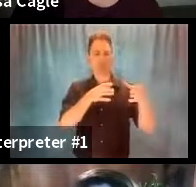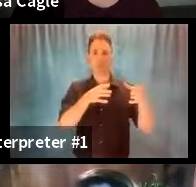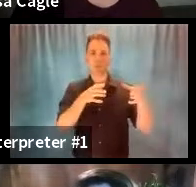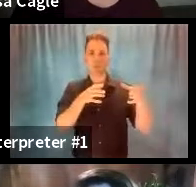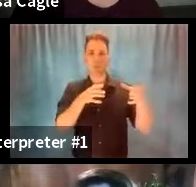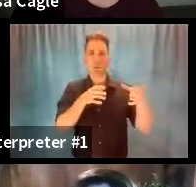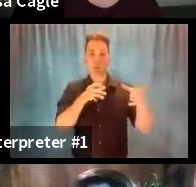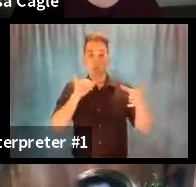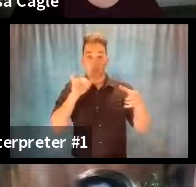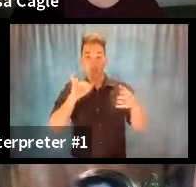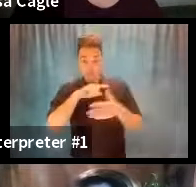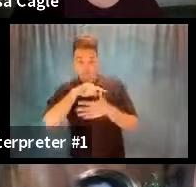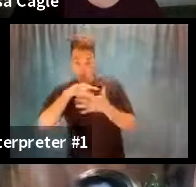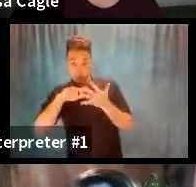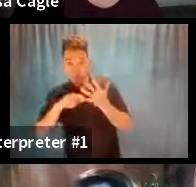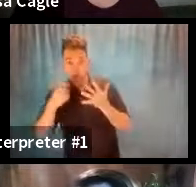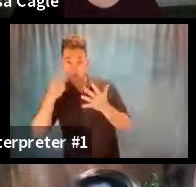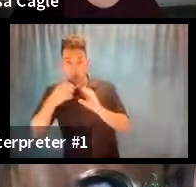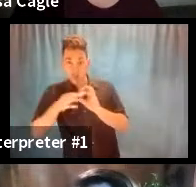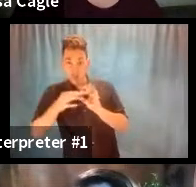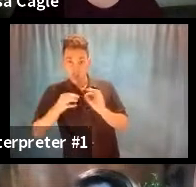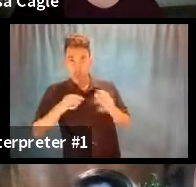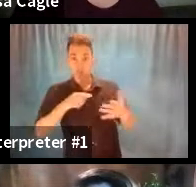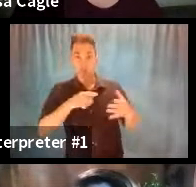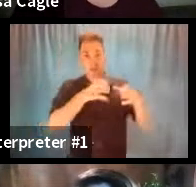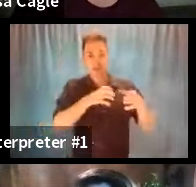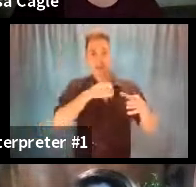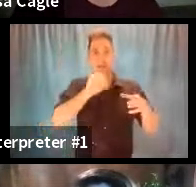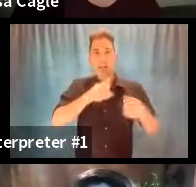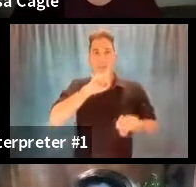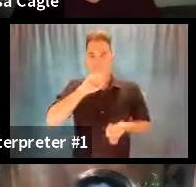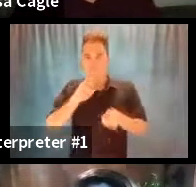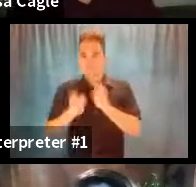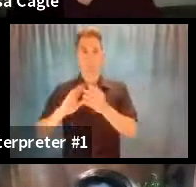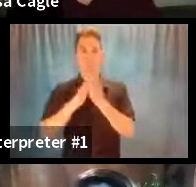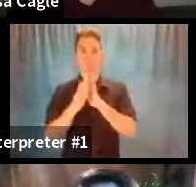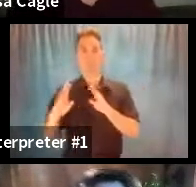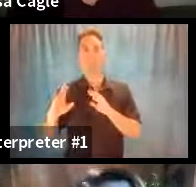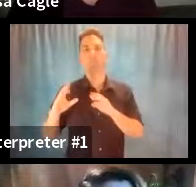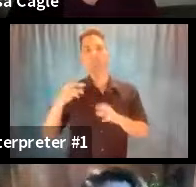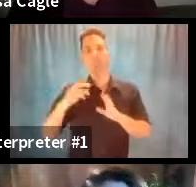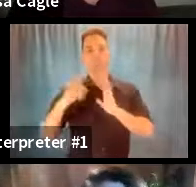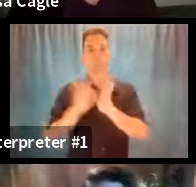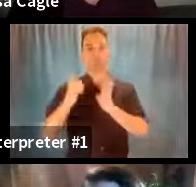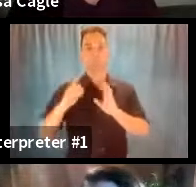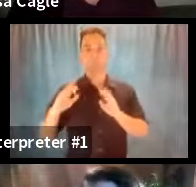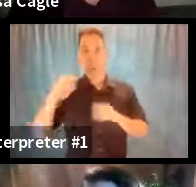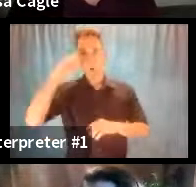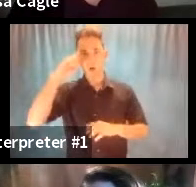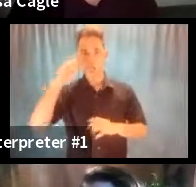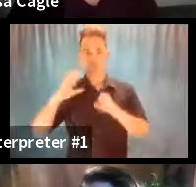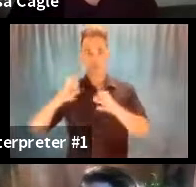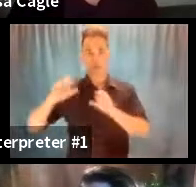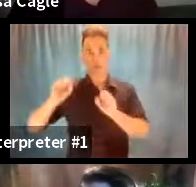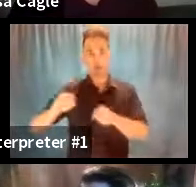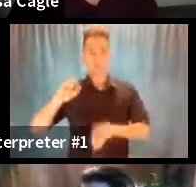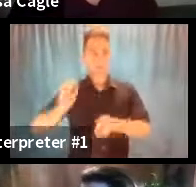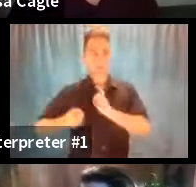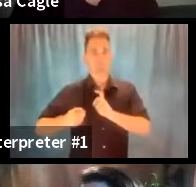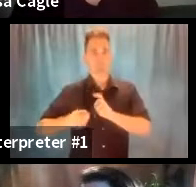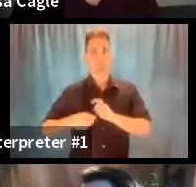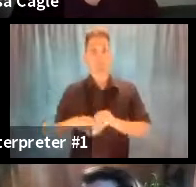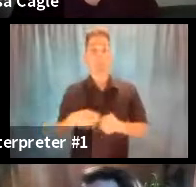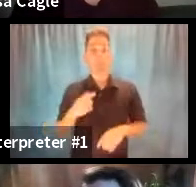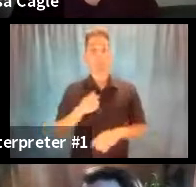was previously a resident of the Penrose community, and I've taught within the Walnut Park community for almost a